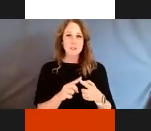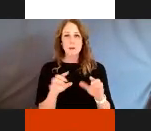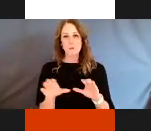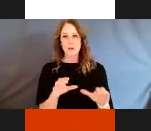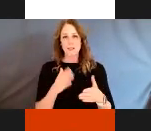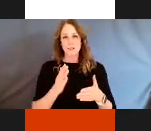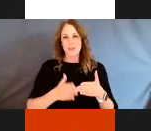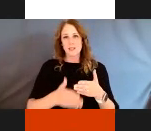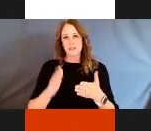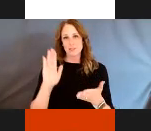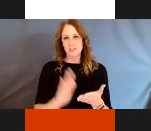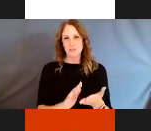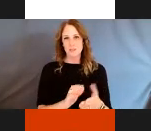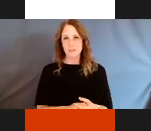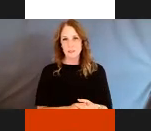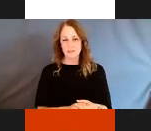slide.